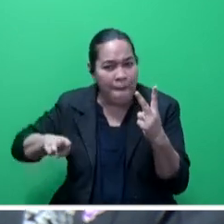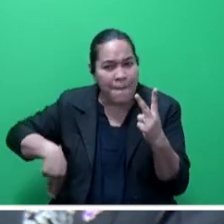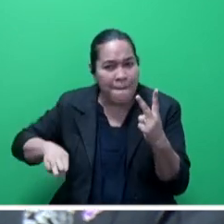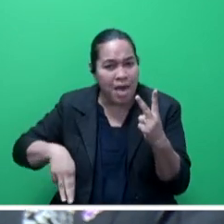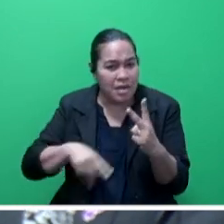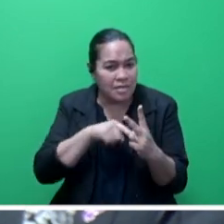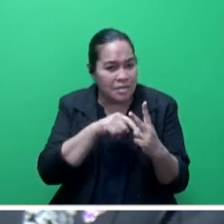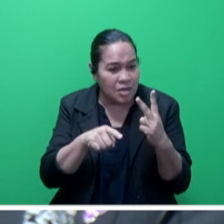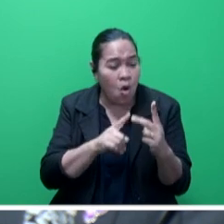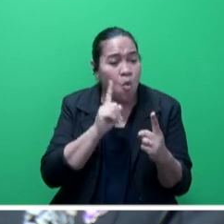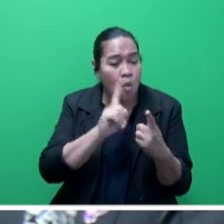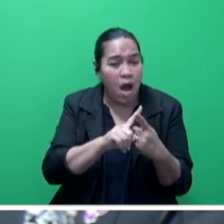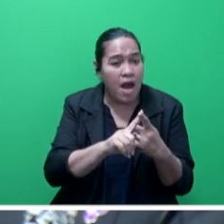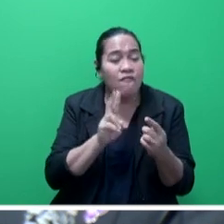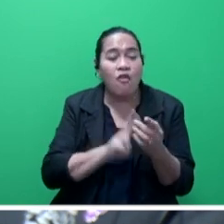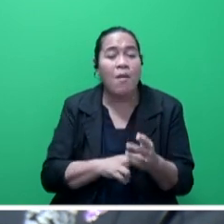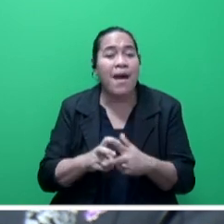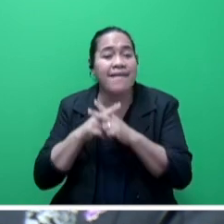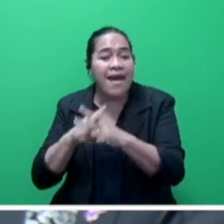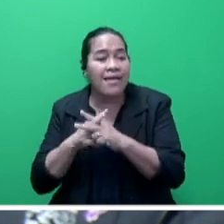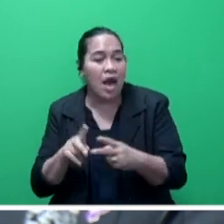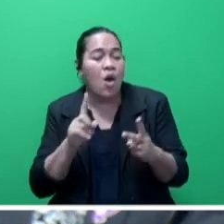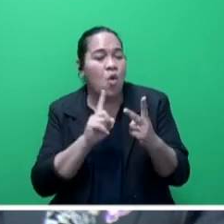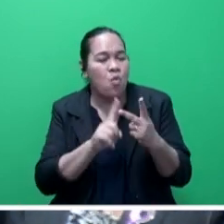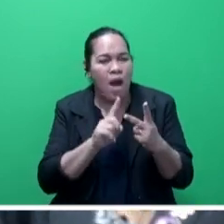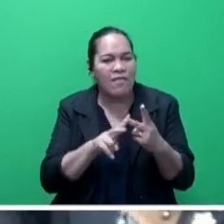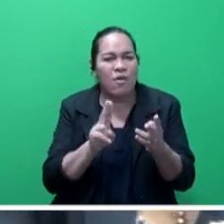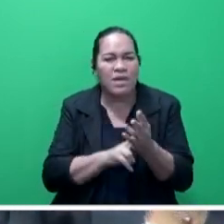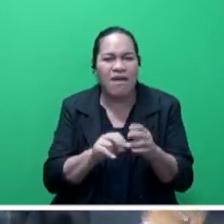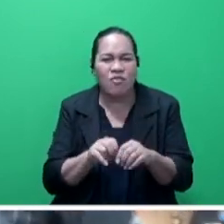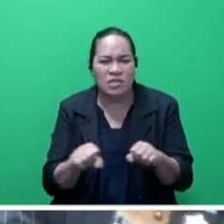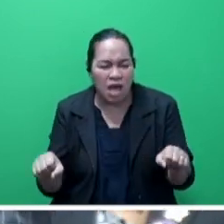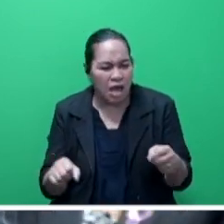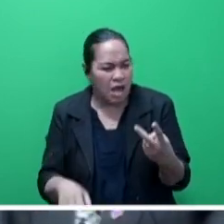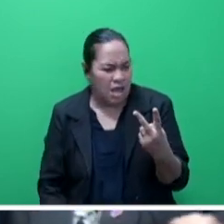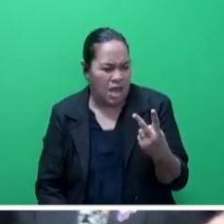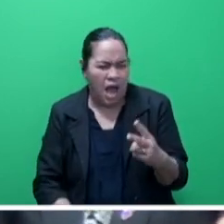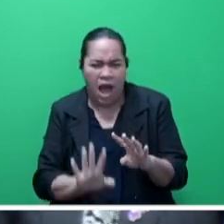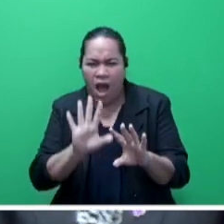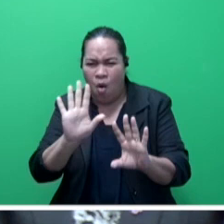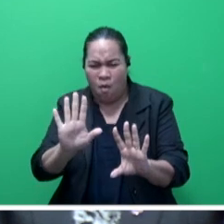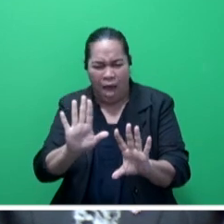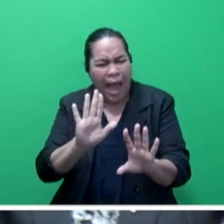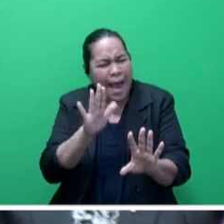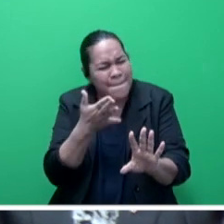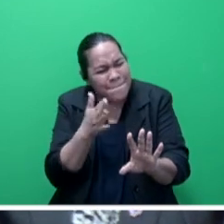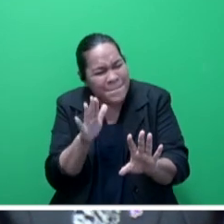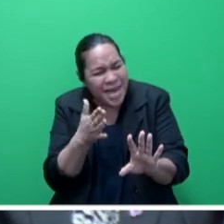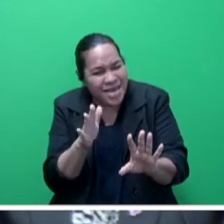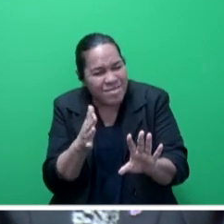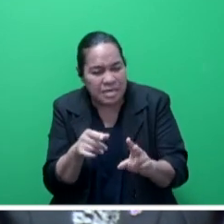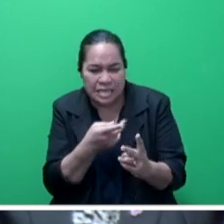house, one coming from Nanronga and the other one from Nabosa. And then I thought, hang on, maybe, just